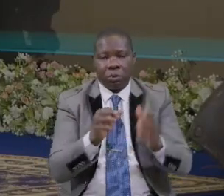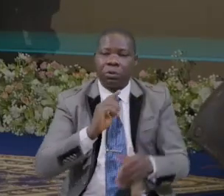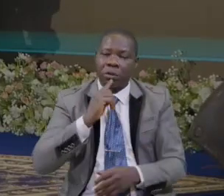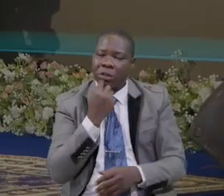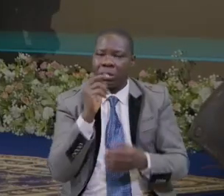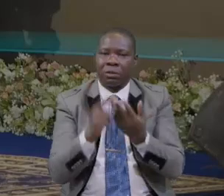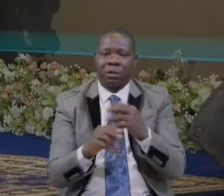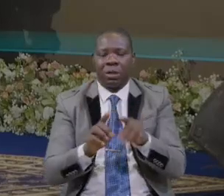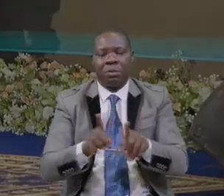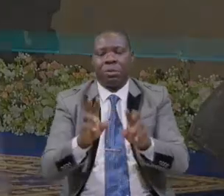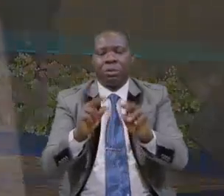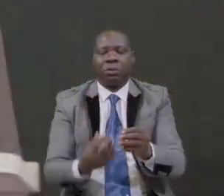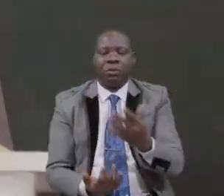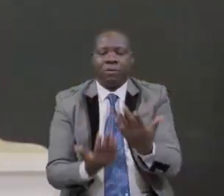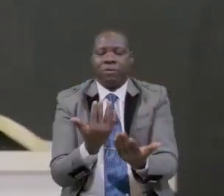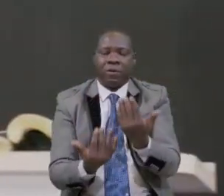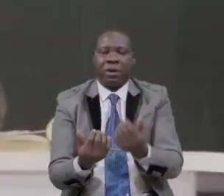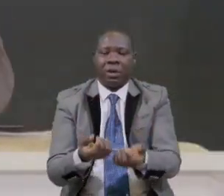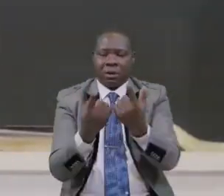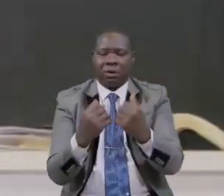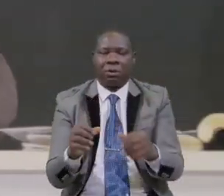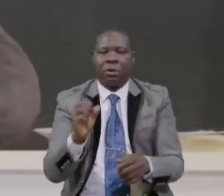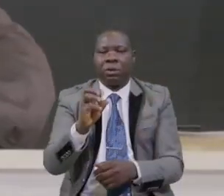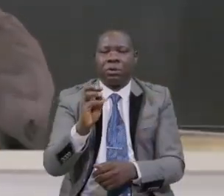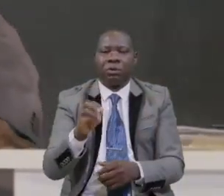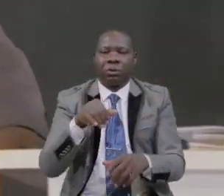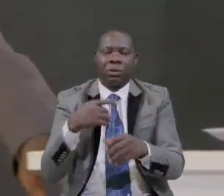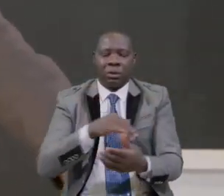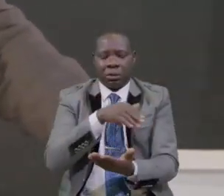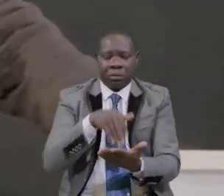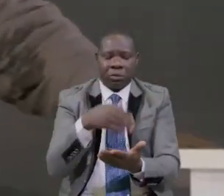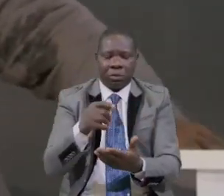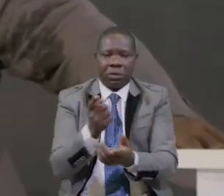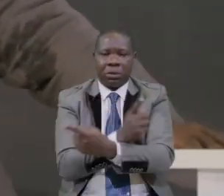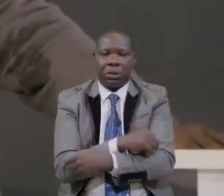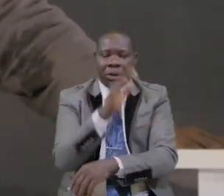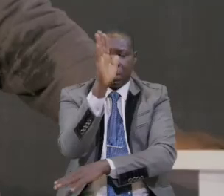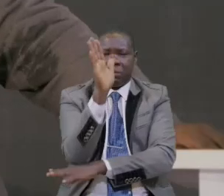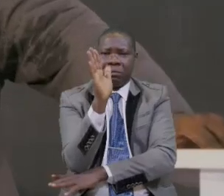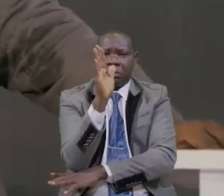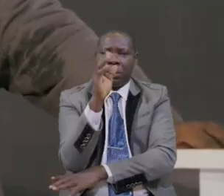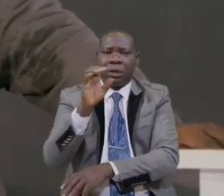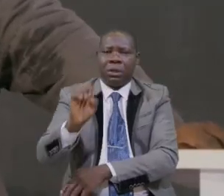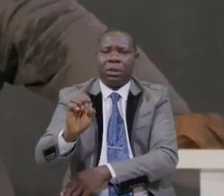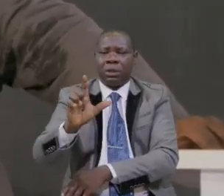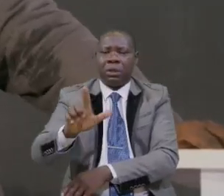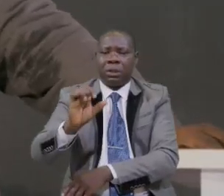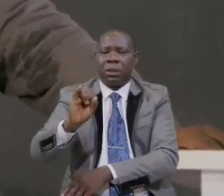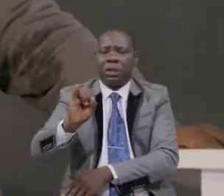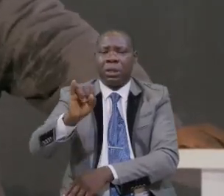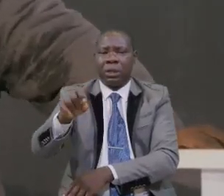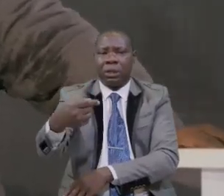came. And so in the midday, Elisha said, what's happening to you? Shout